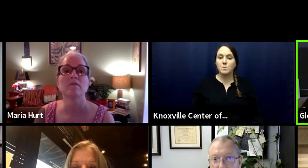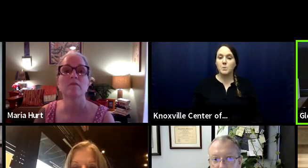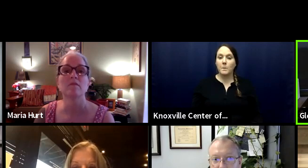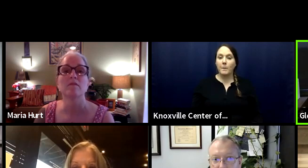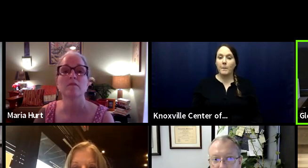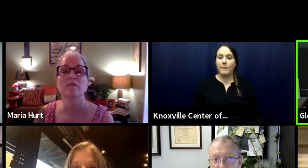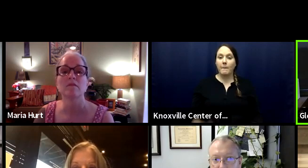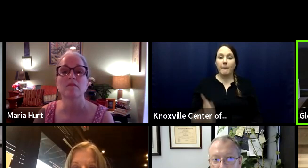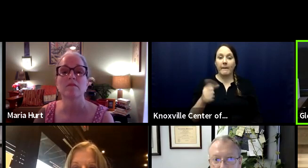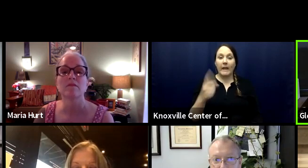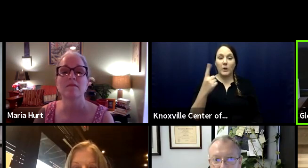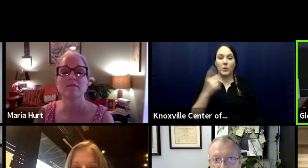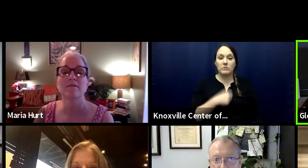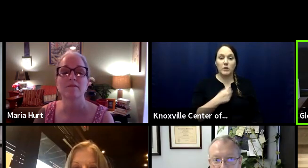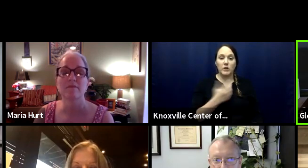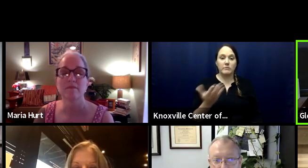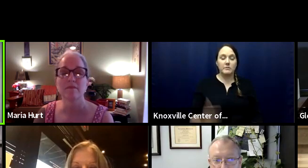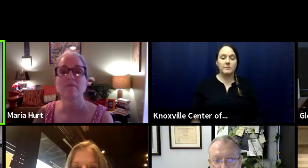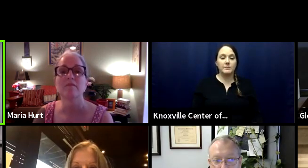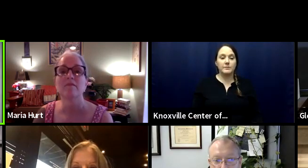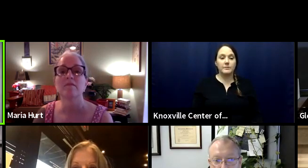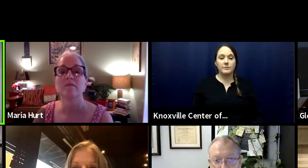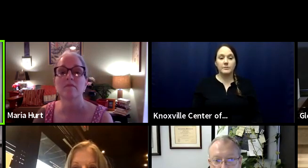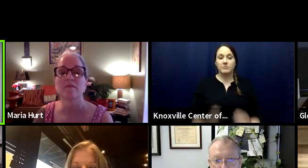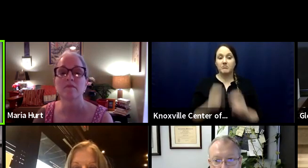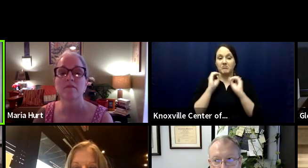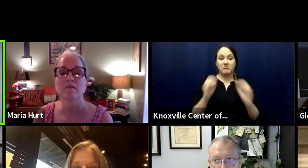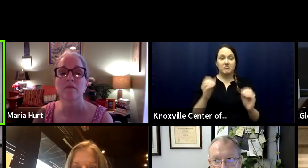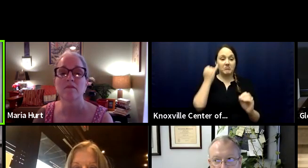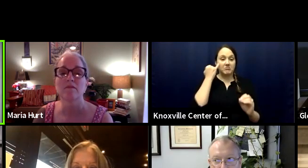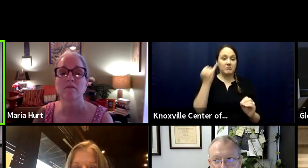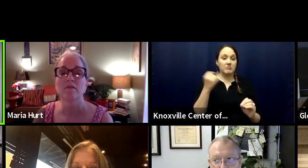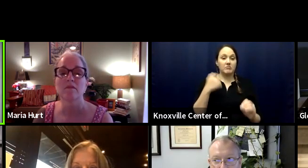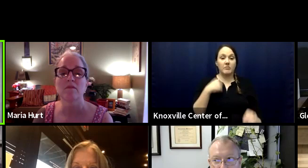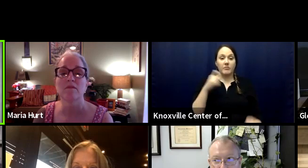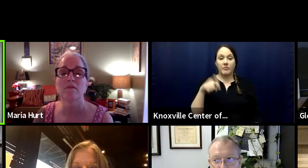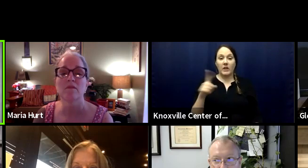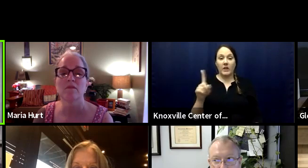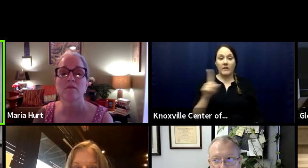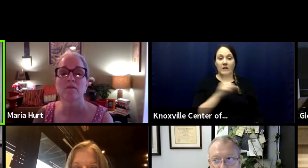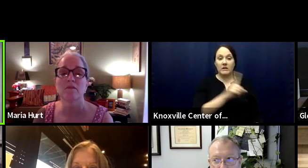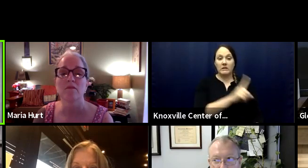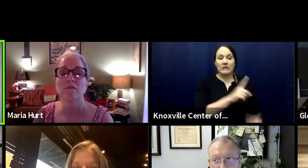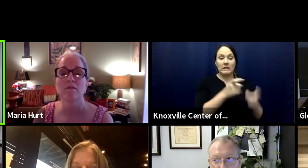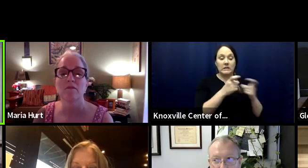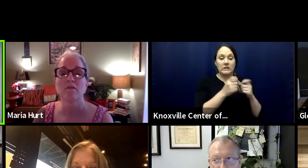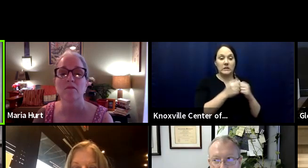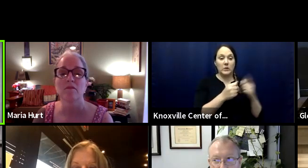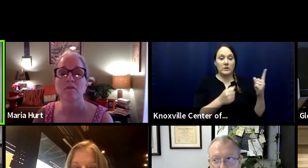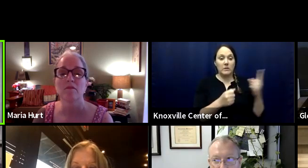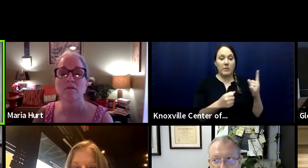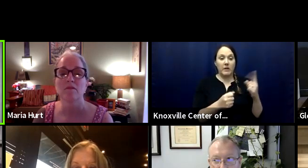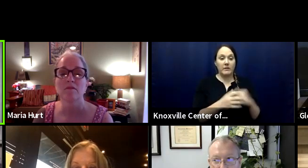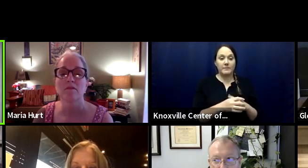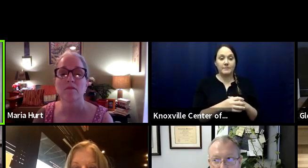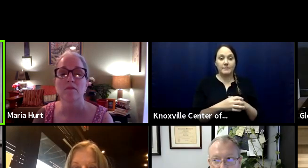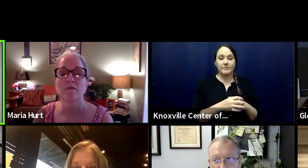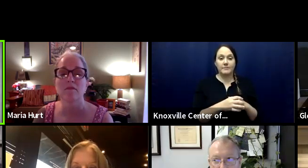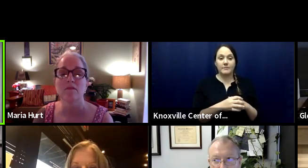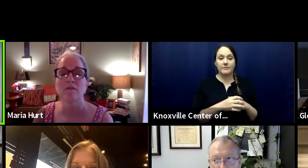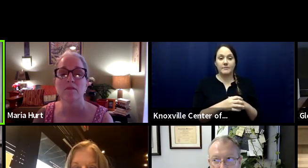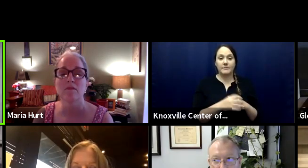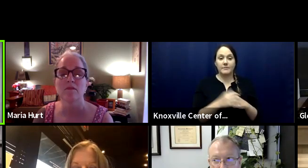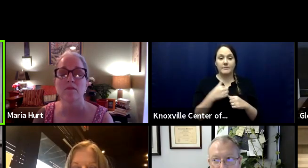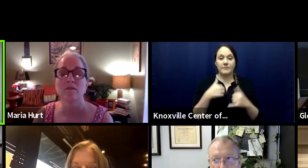That's for anyone, sorry. Yeah. I have no idea. I'm going to have to step away and deal with something. I'll still